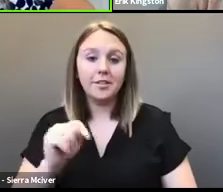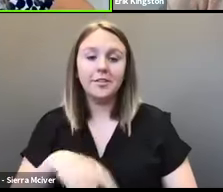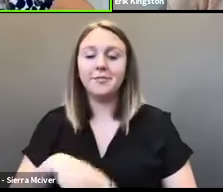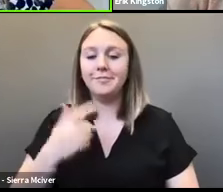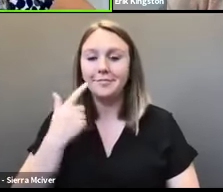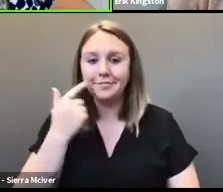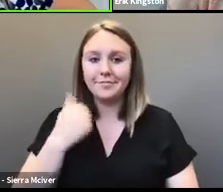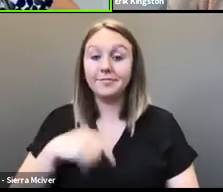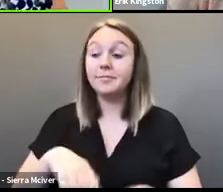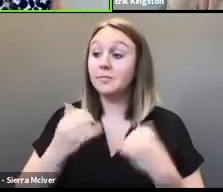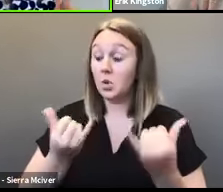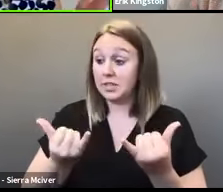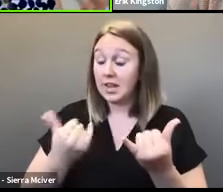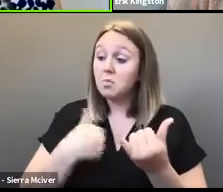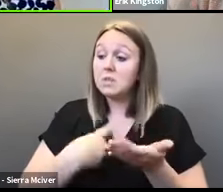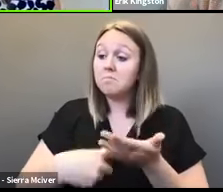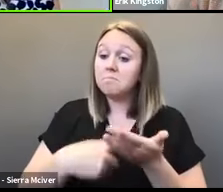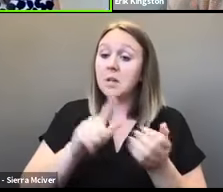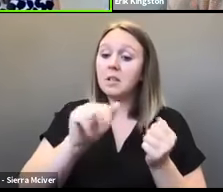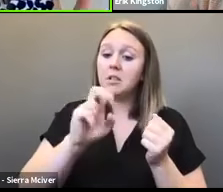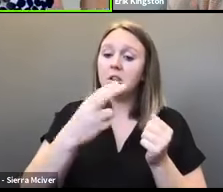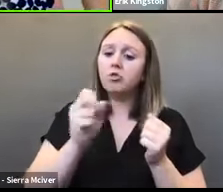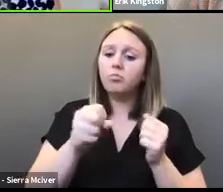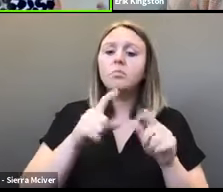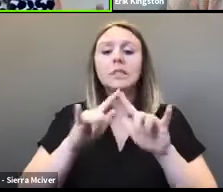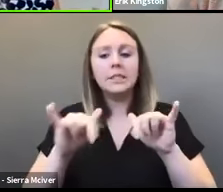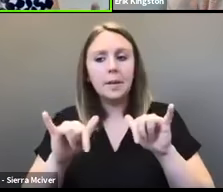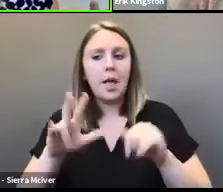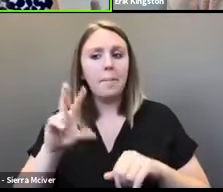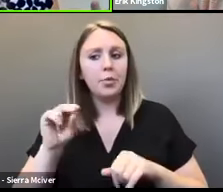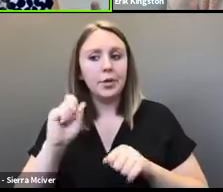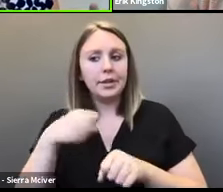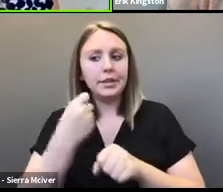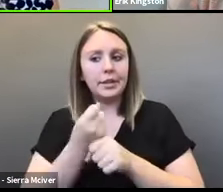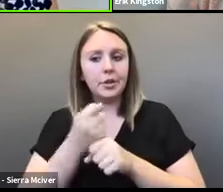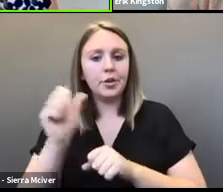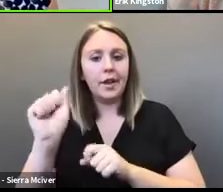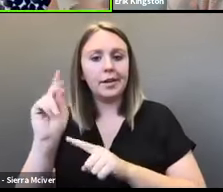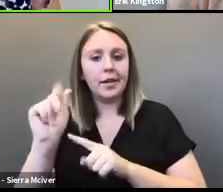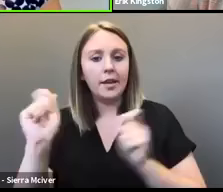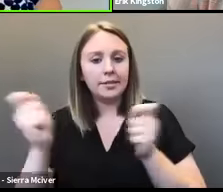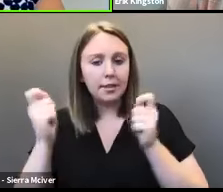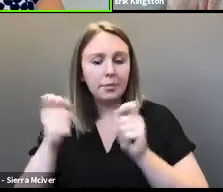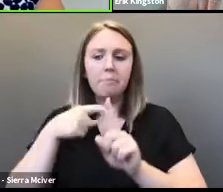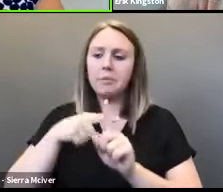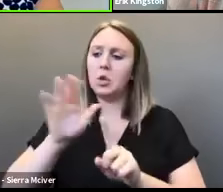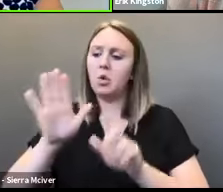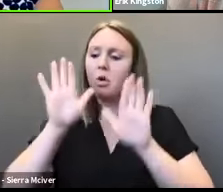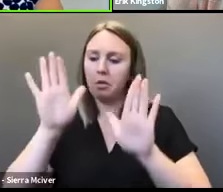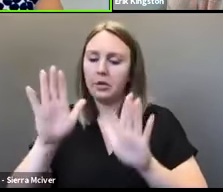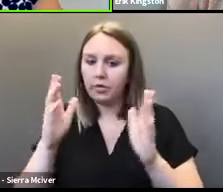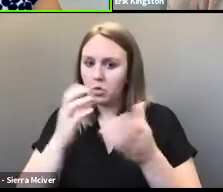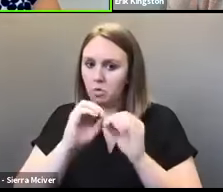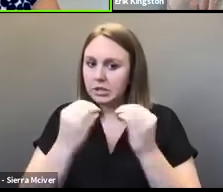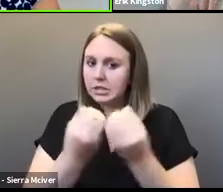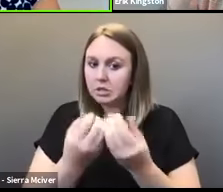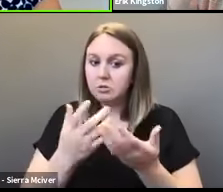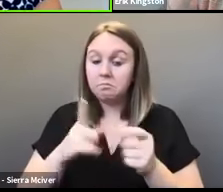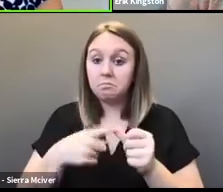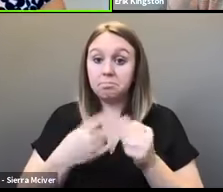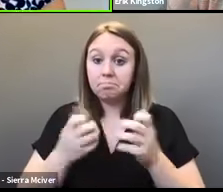um, a little bit about the 30 year of the ADA and your wonderful organization. So I'd love to start with a question,